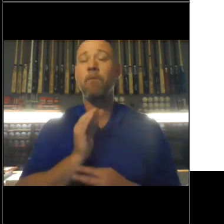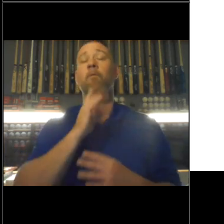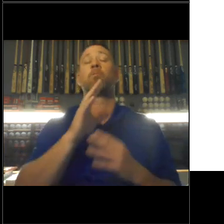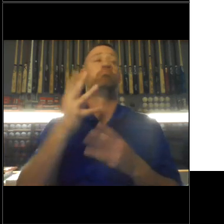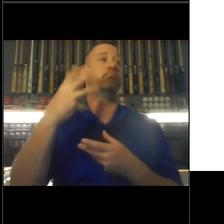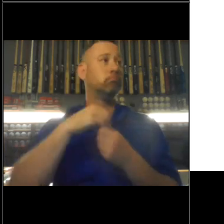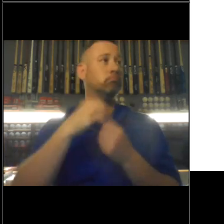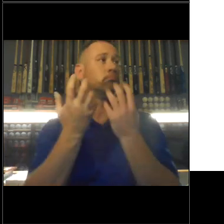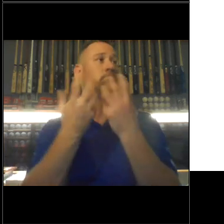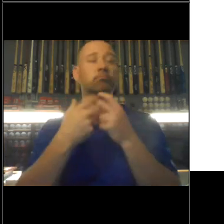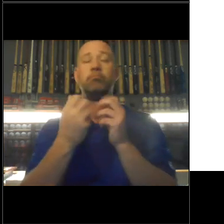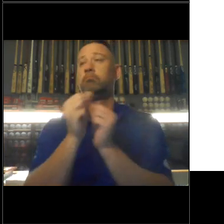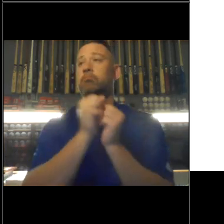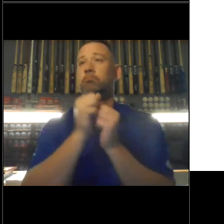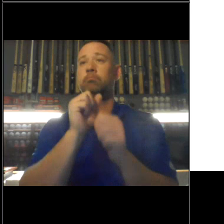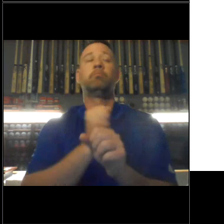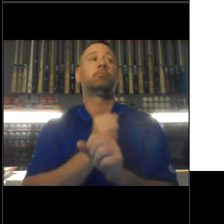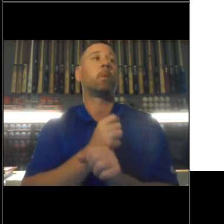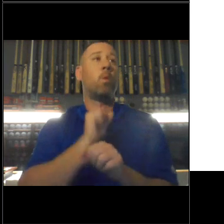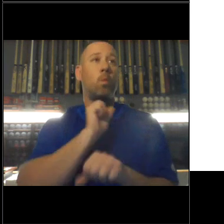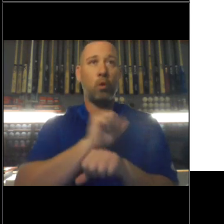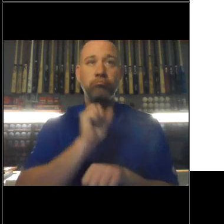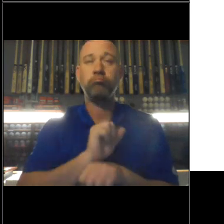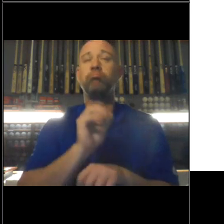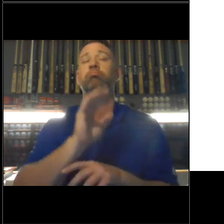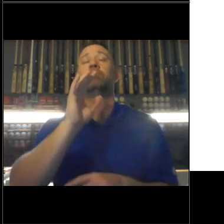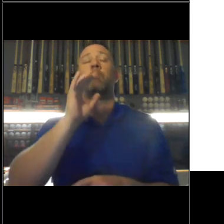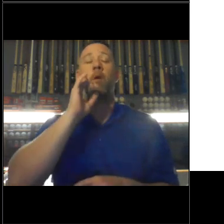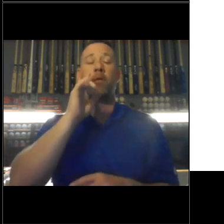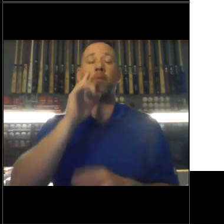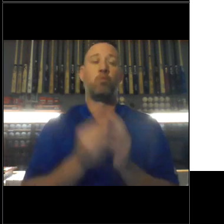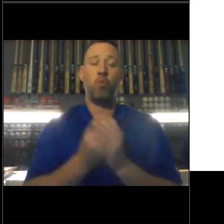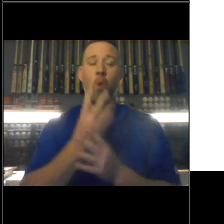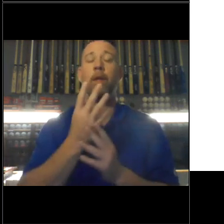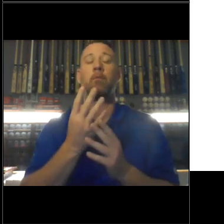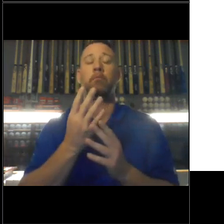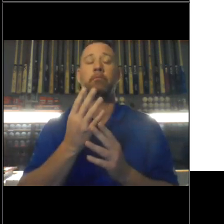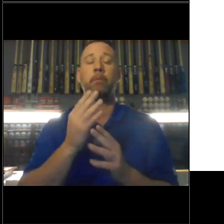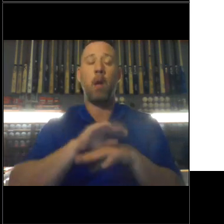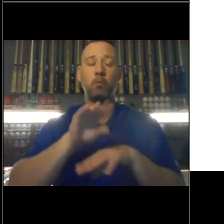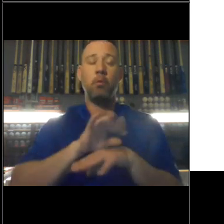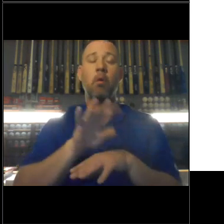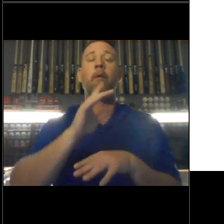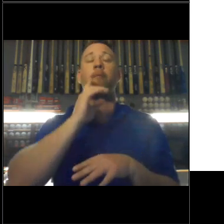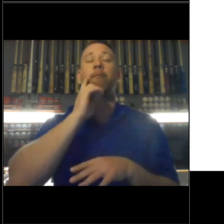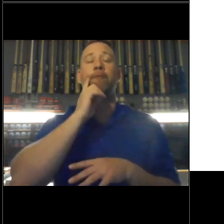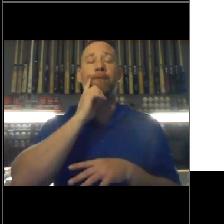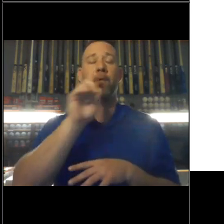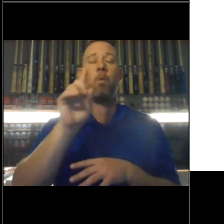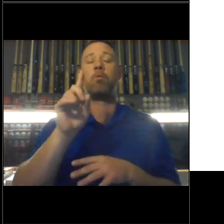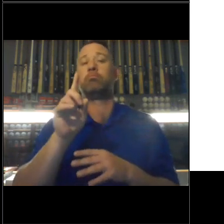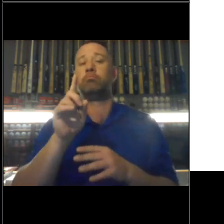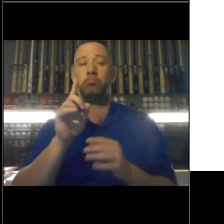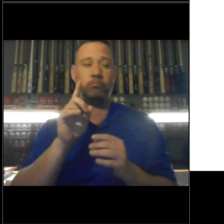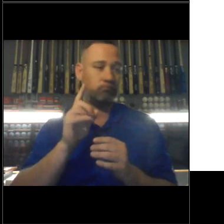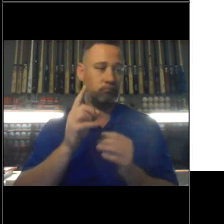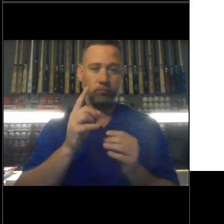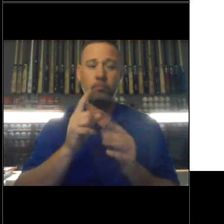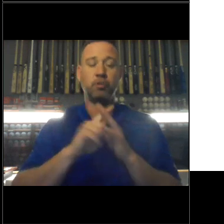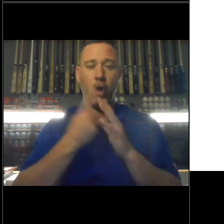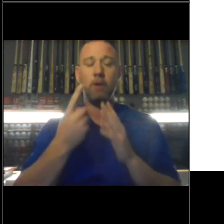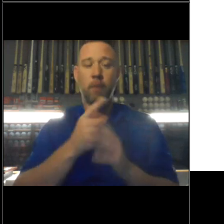want to thank the Strategic Growth Council for facilitating some really interesting